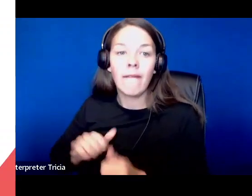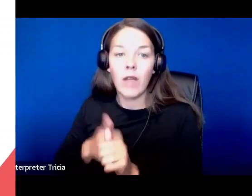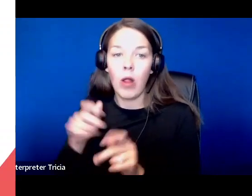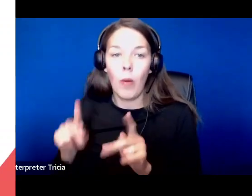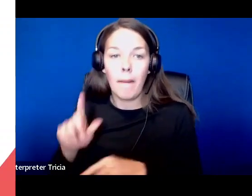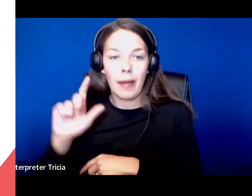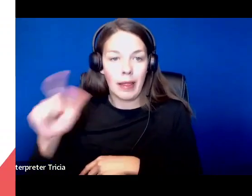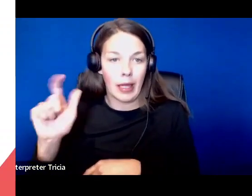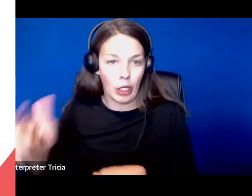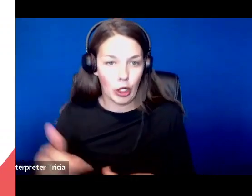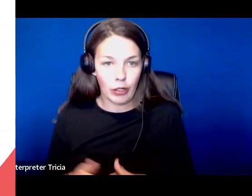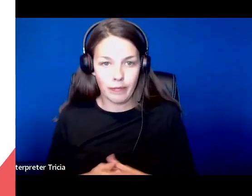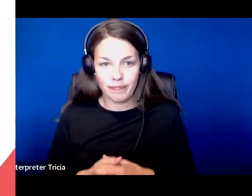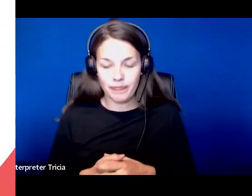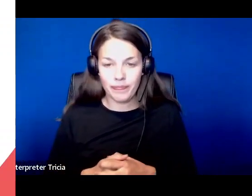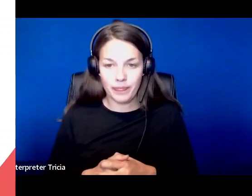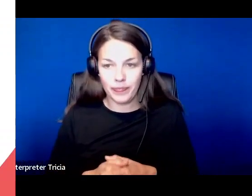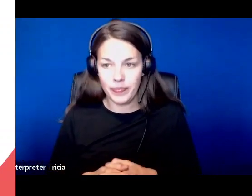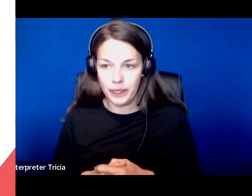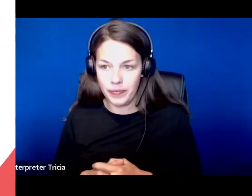the presentation and panel are completed.